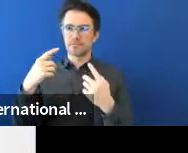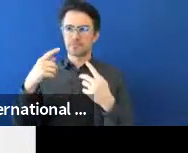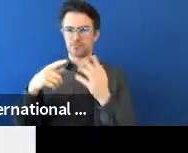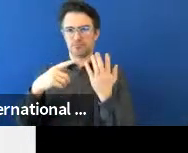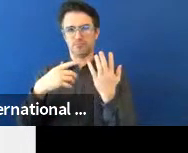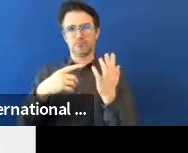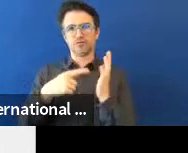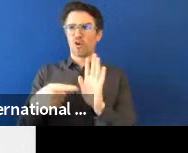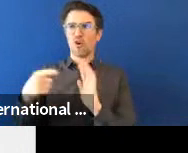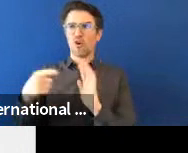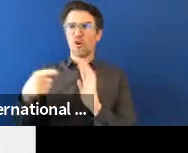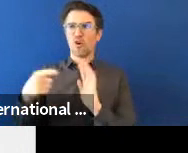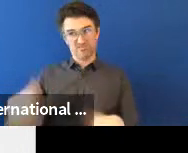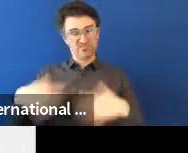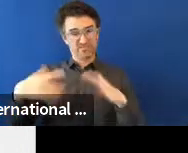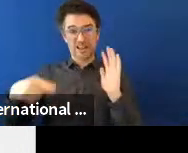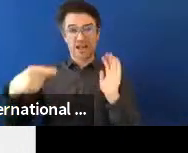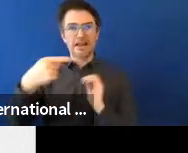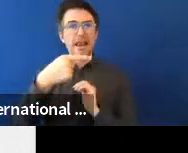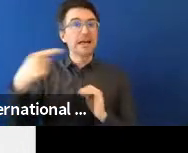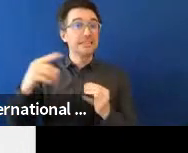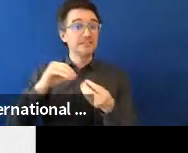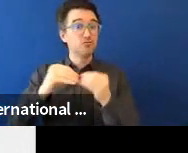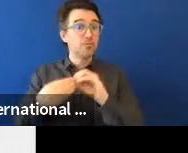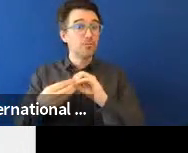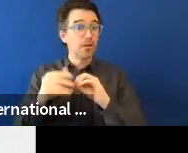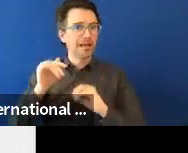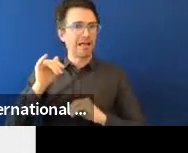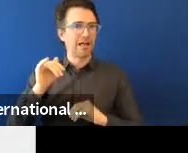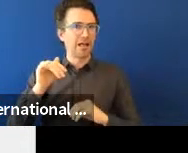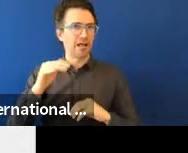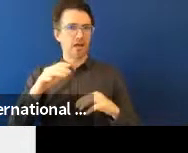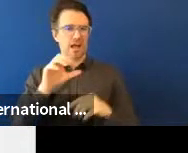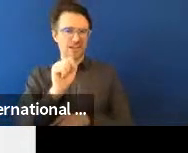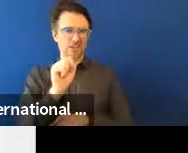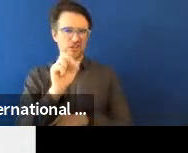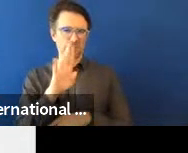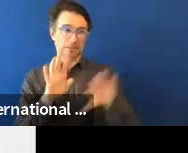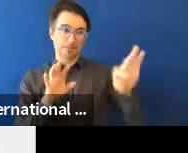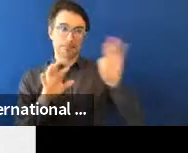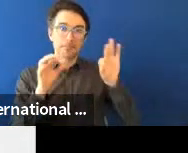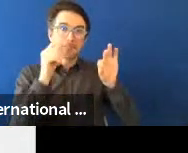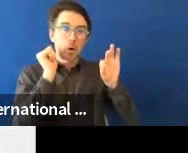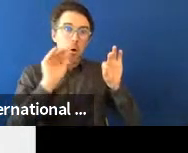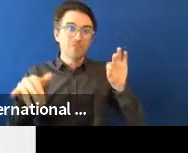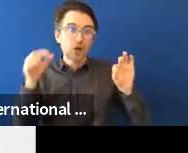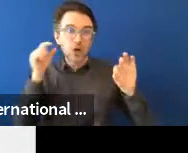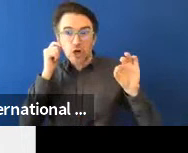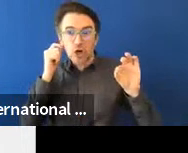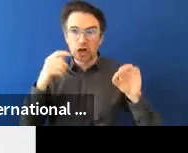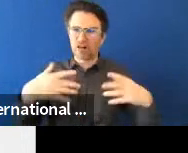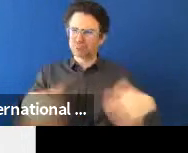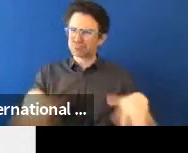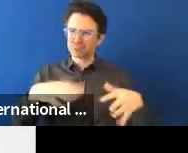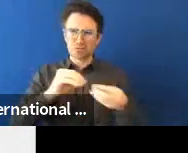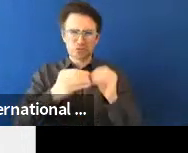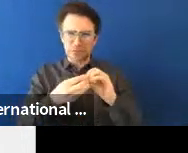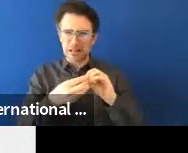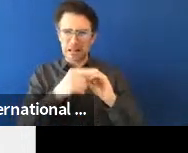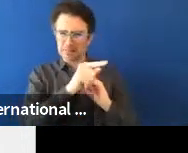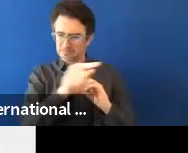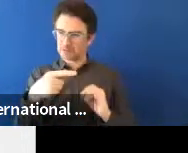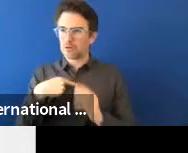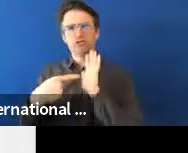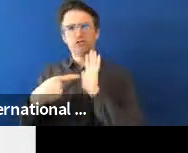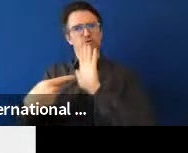and multi-sector involvement with strong monitoring and accountability mechanisms. A strategy of